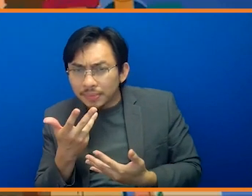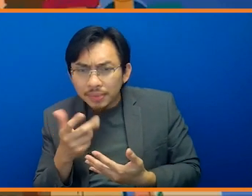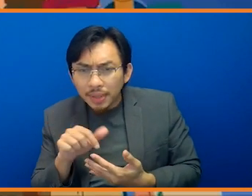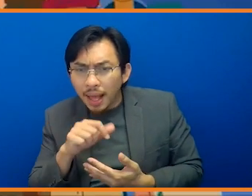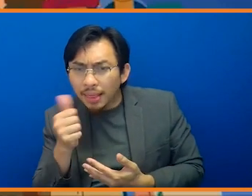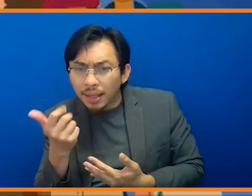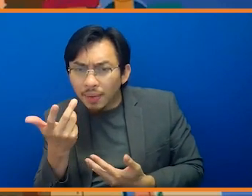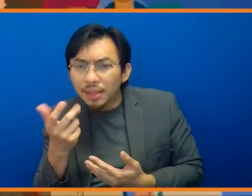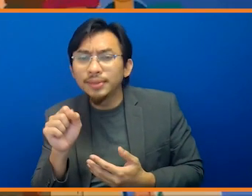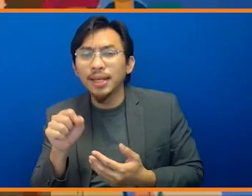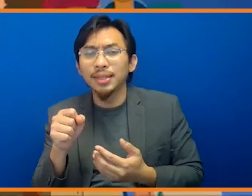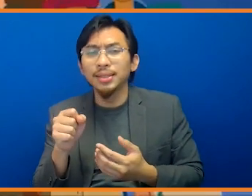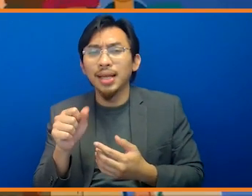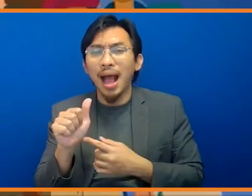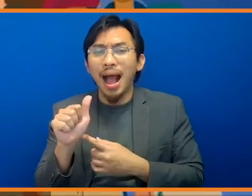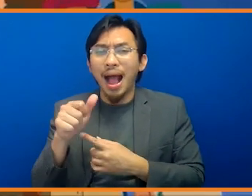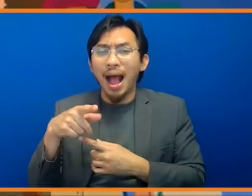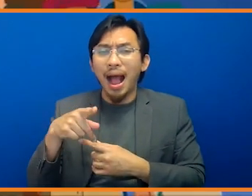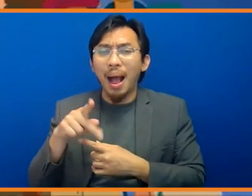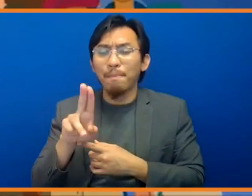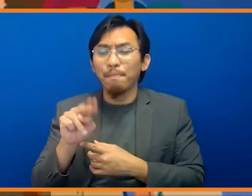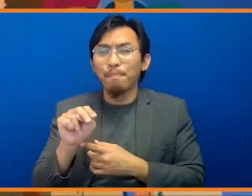Okay, and Apong, yeah.